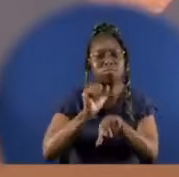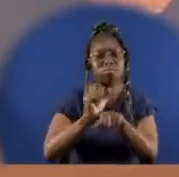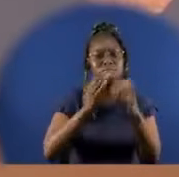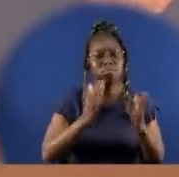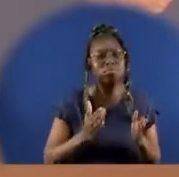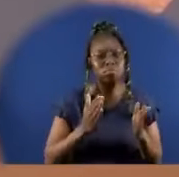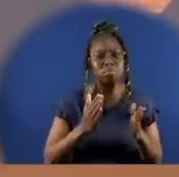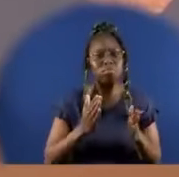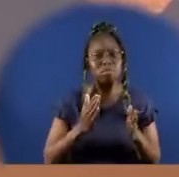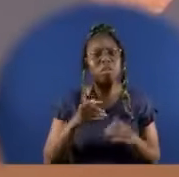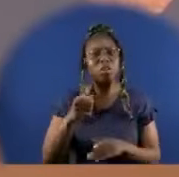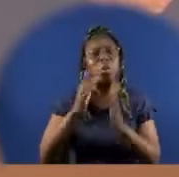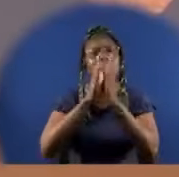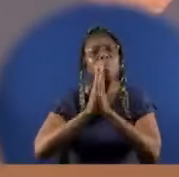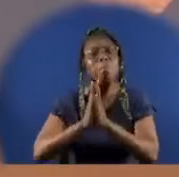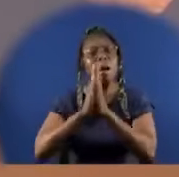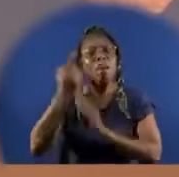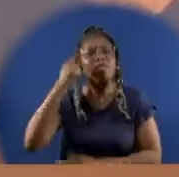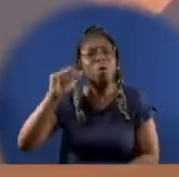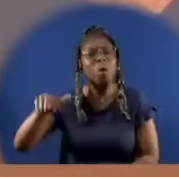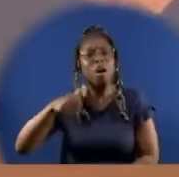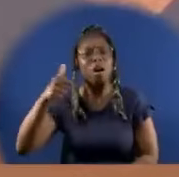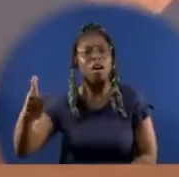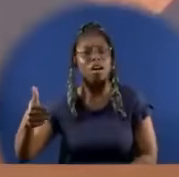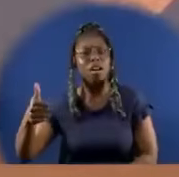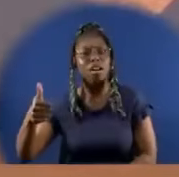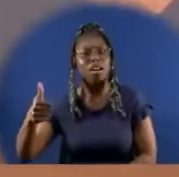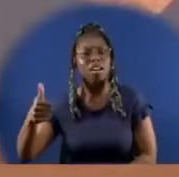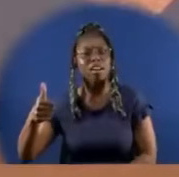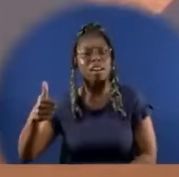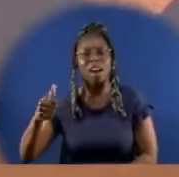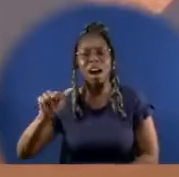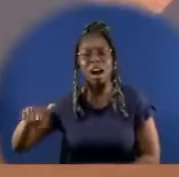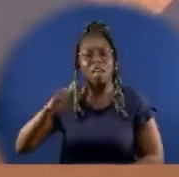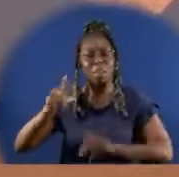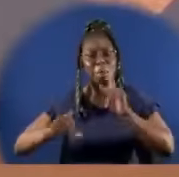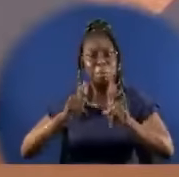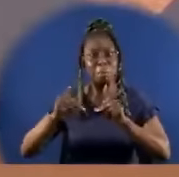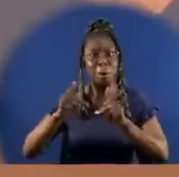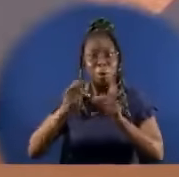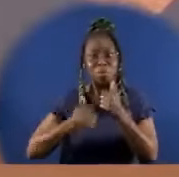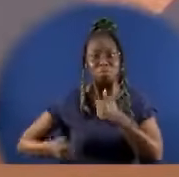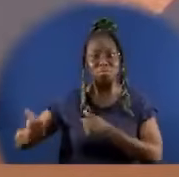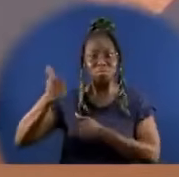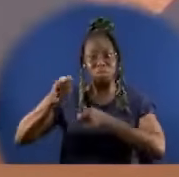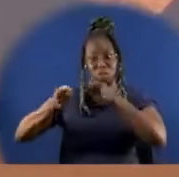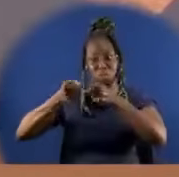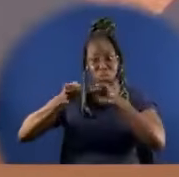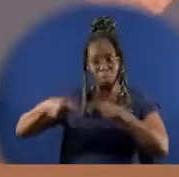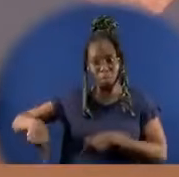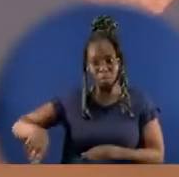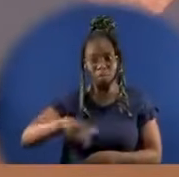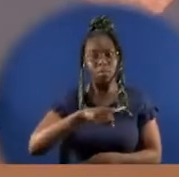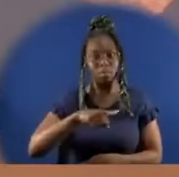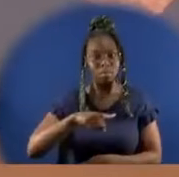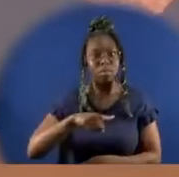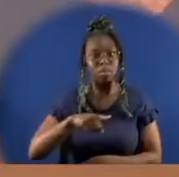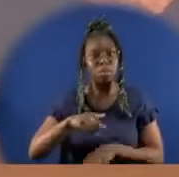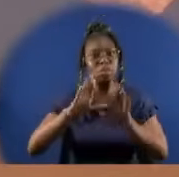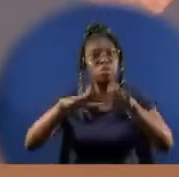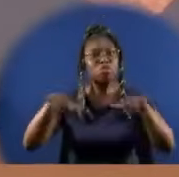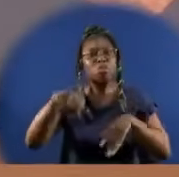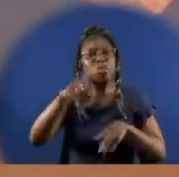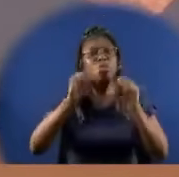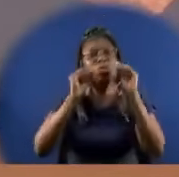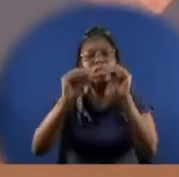time you interceded for your direct reports or for those you supervise? When was the last time you prayed for those children you teach